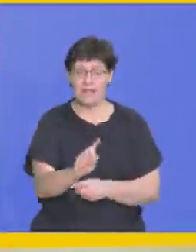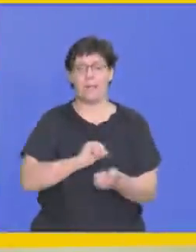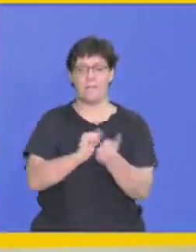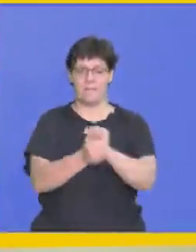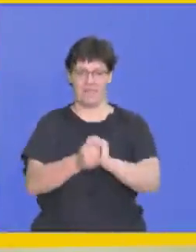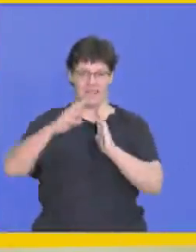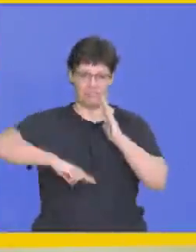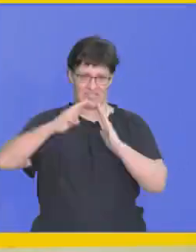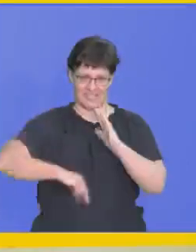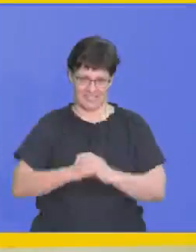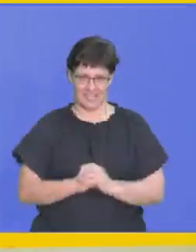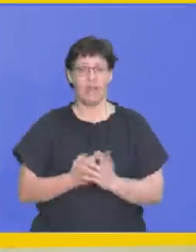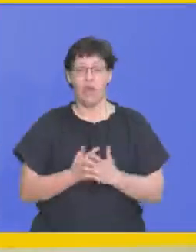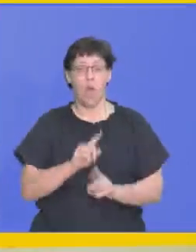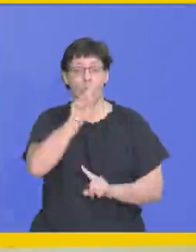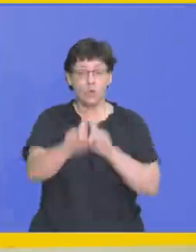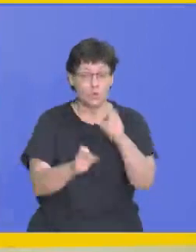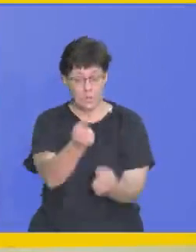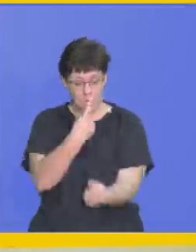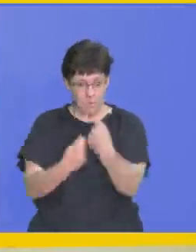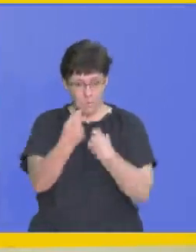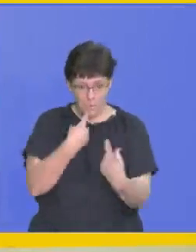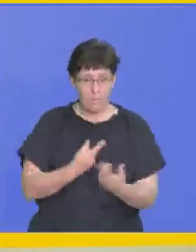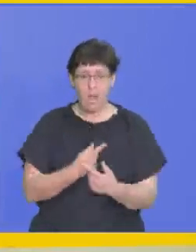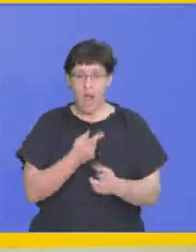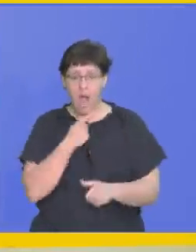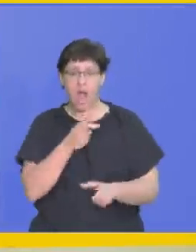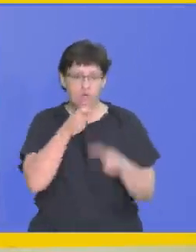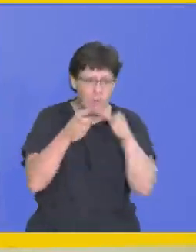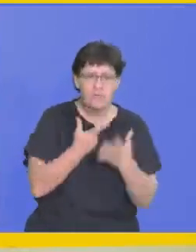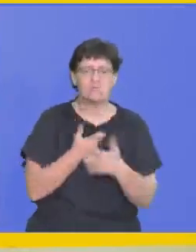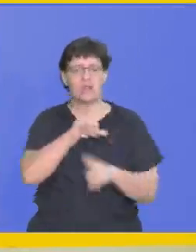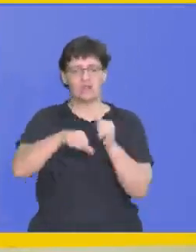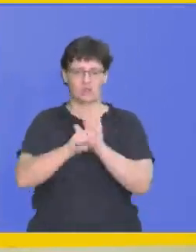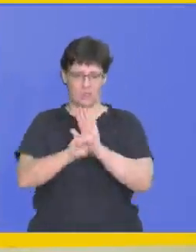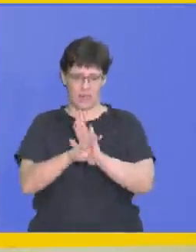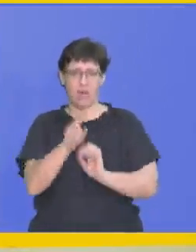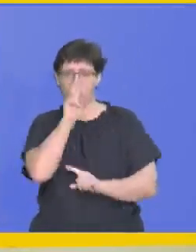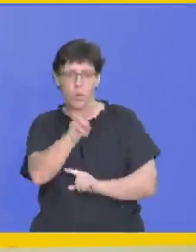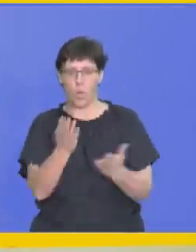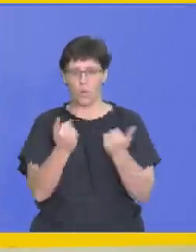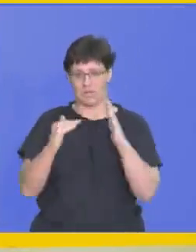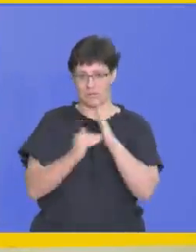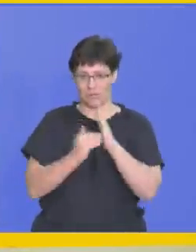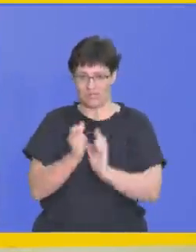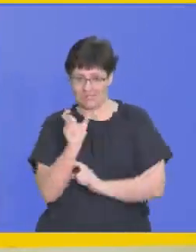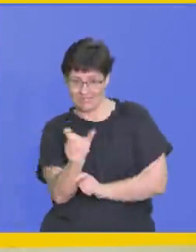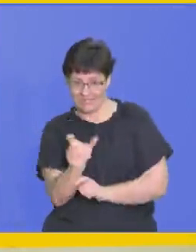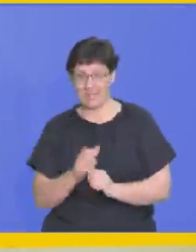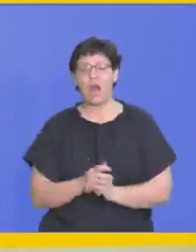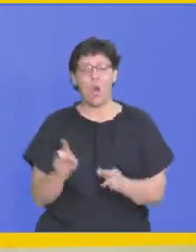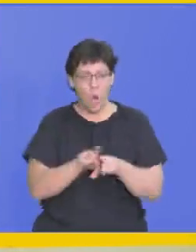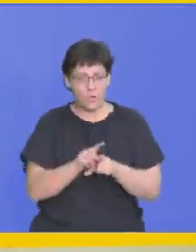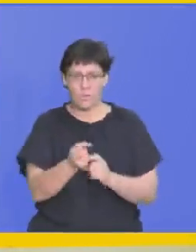Don't forget to send us all of your questions and comments on all of our social media platforms. Just search for Was a Matrix and also send